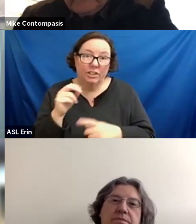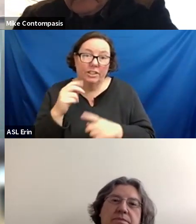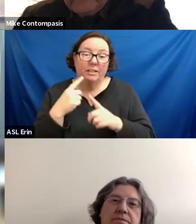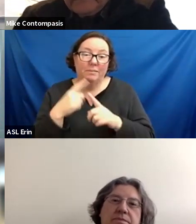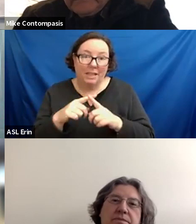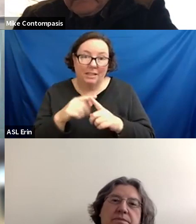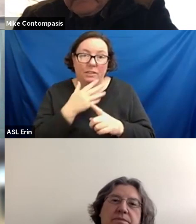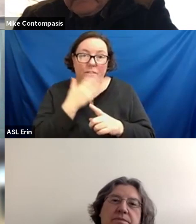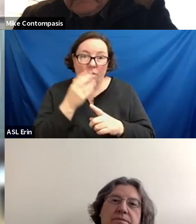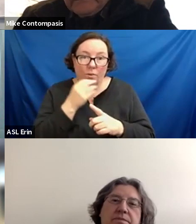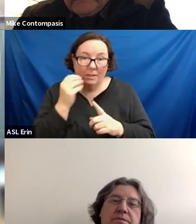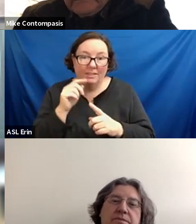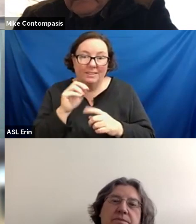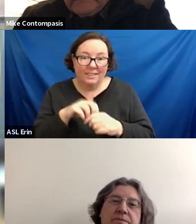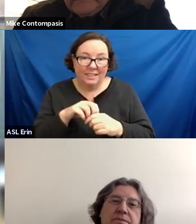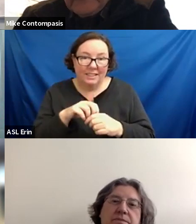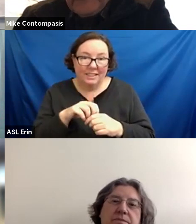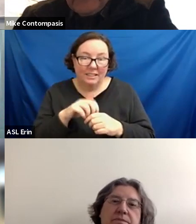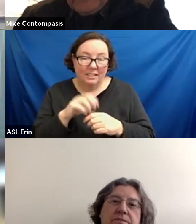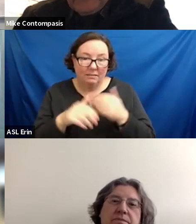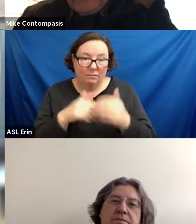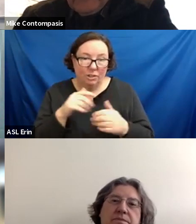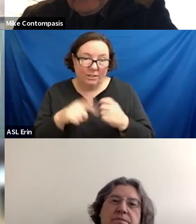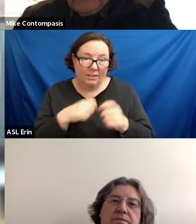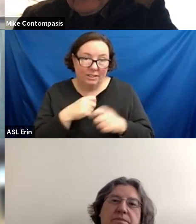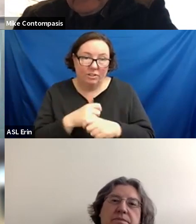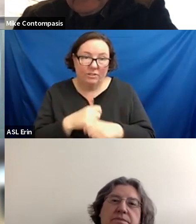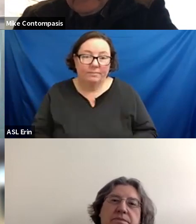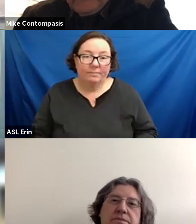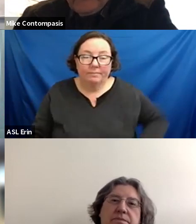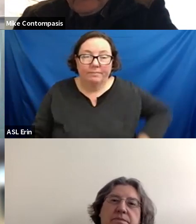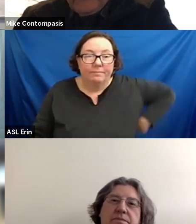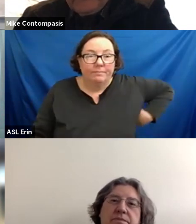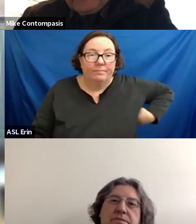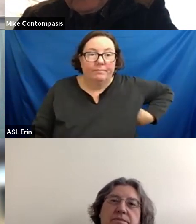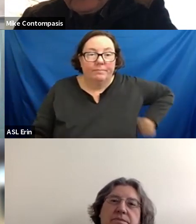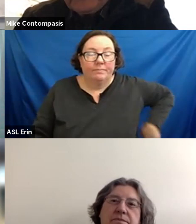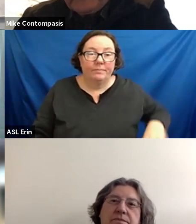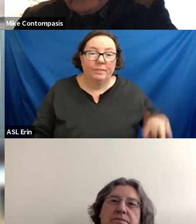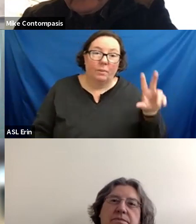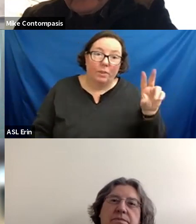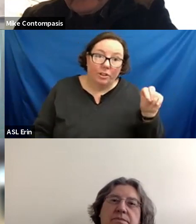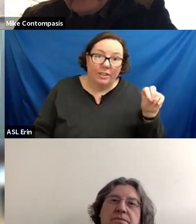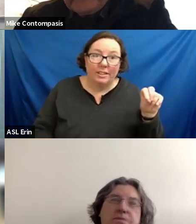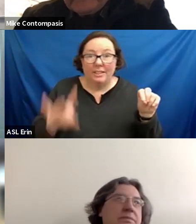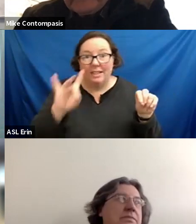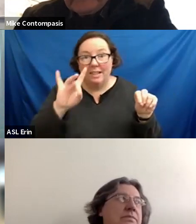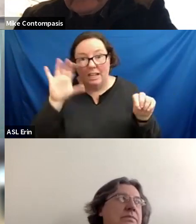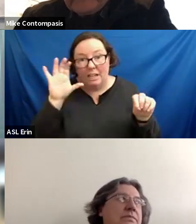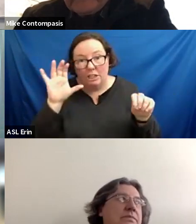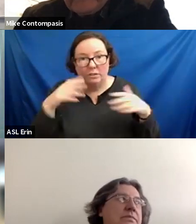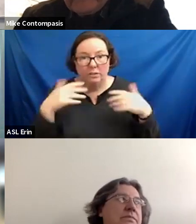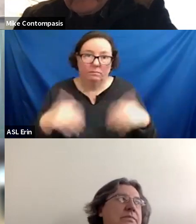code in the process this year. So. Yeah, my recollection, Mr. Acevedo, thank you for